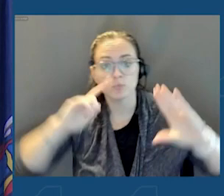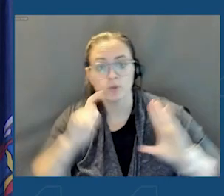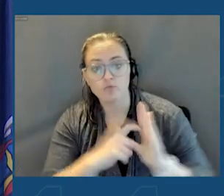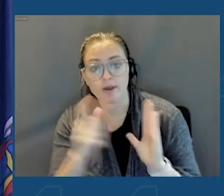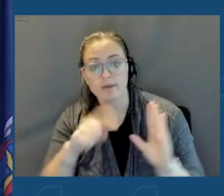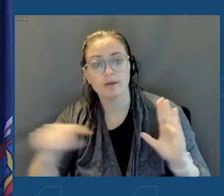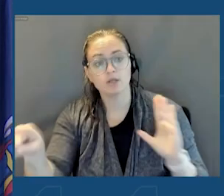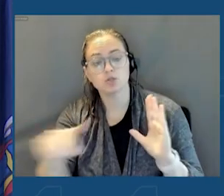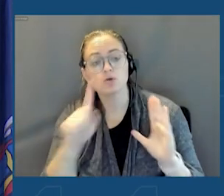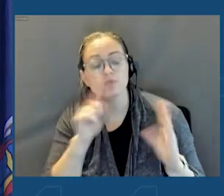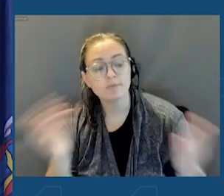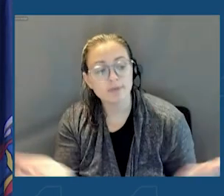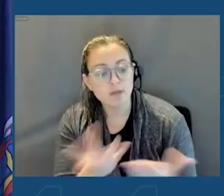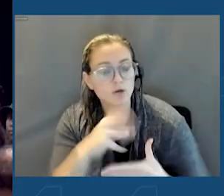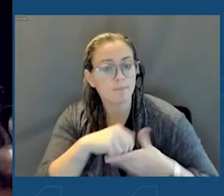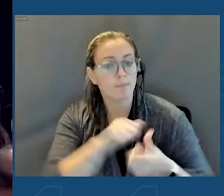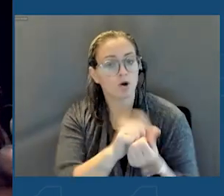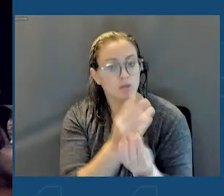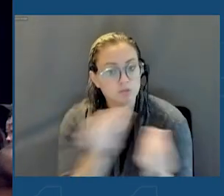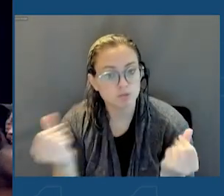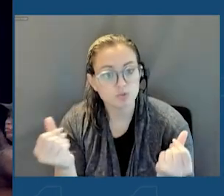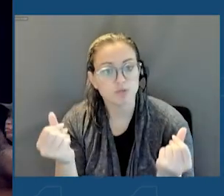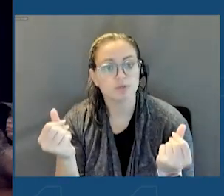for being here and being a part of the solution.